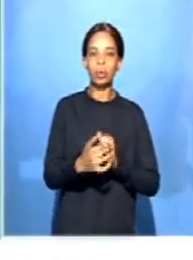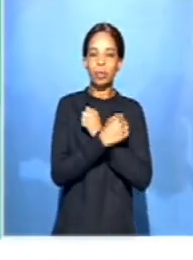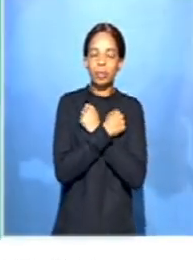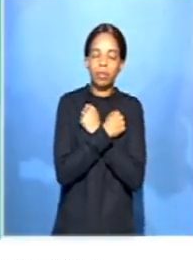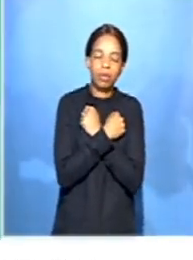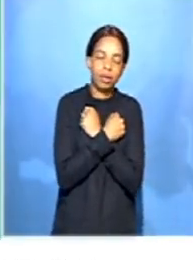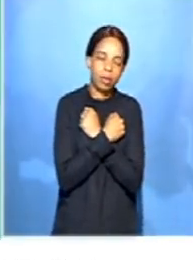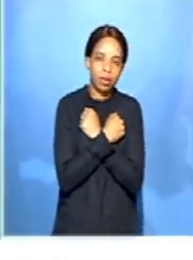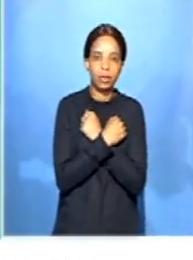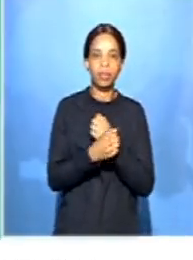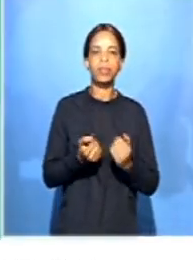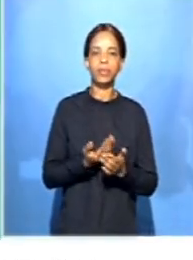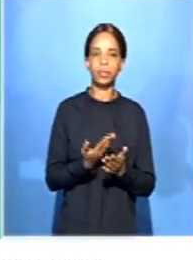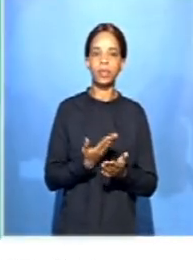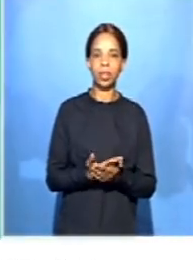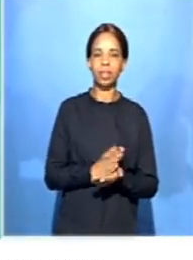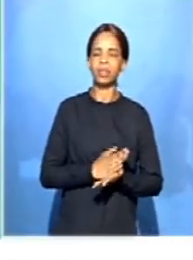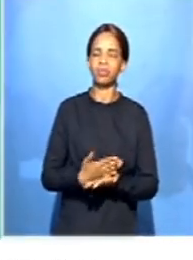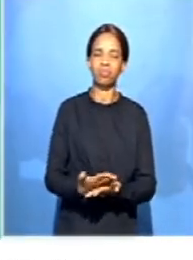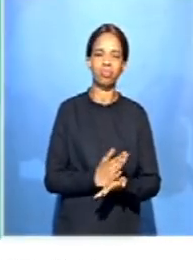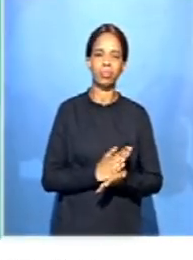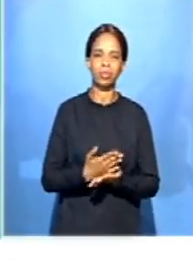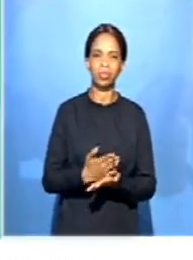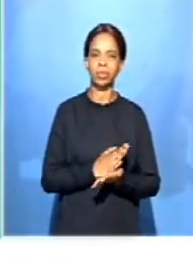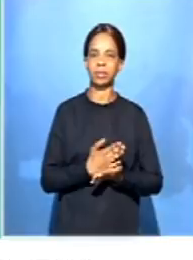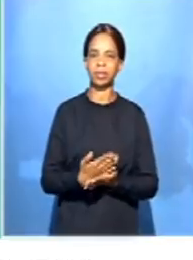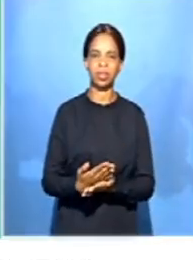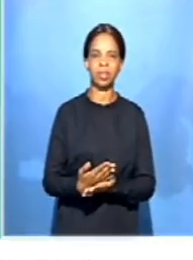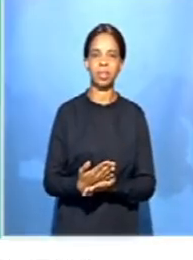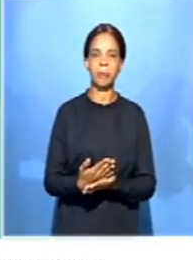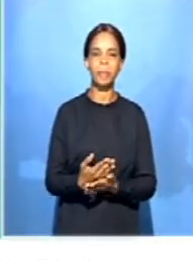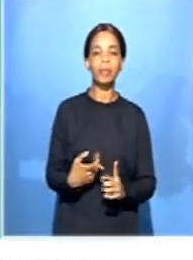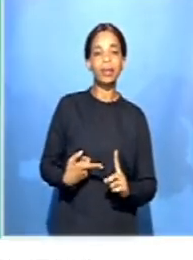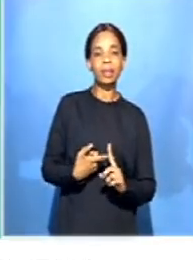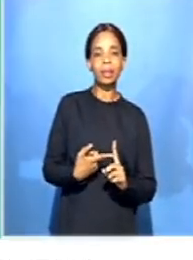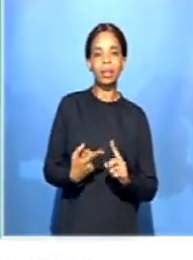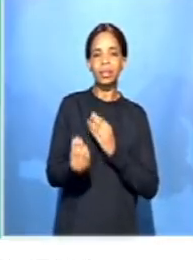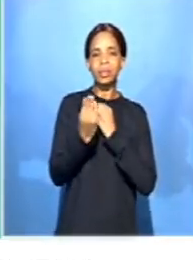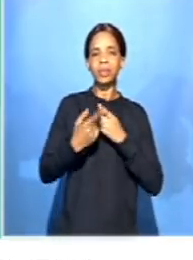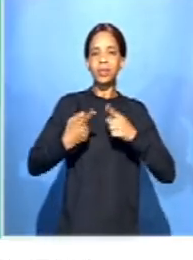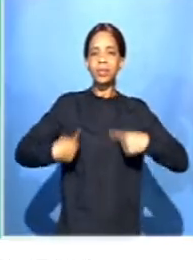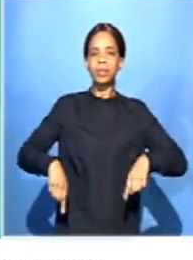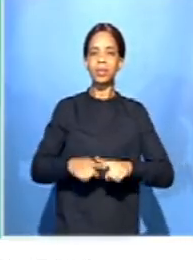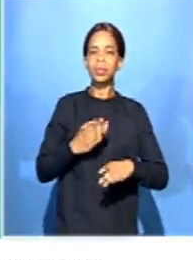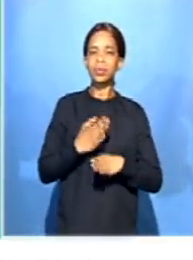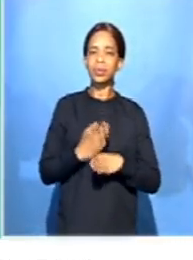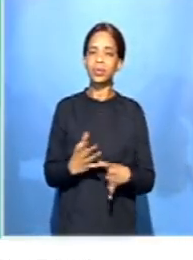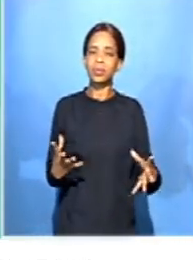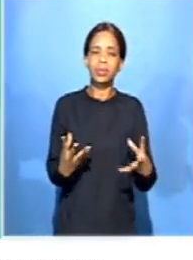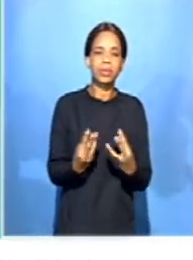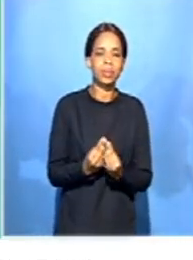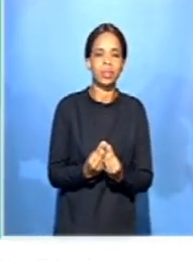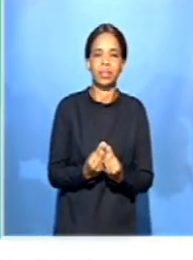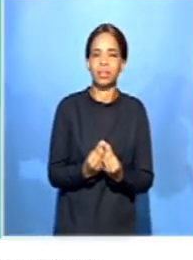lebeleng ona bontsa gore o ithutile tirisano mmogo o ithutile lerato o ithutile